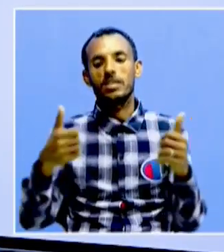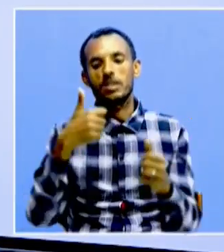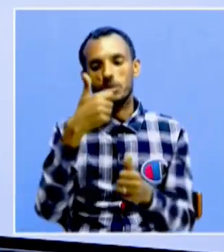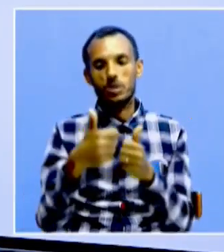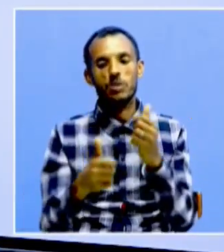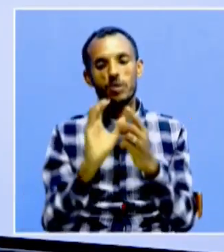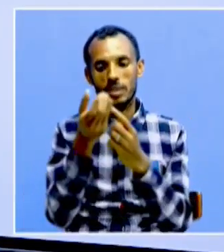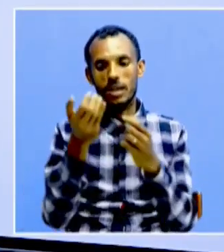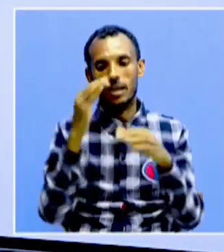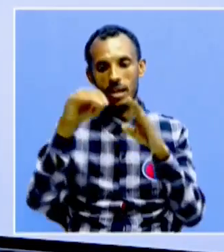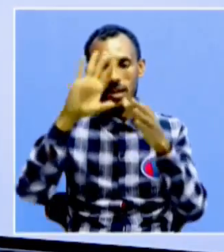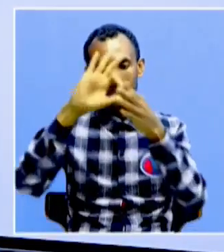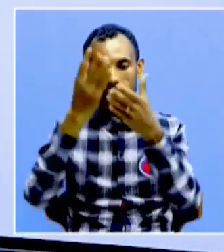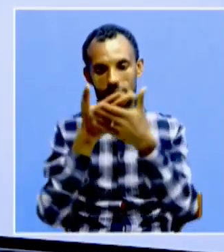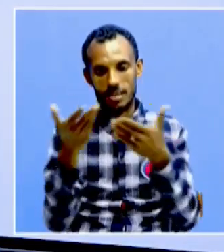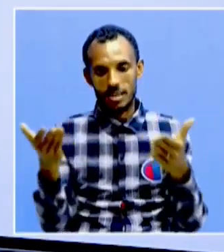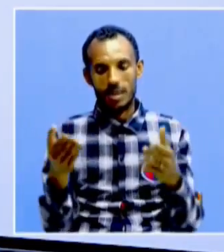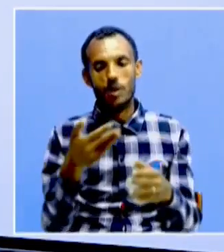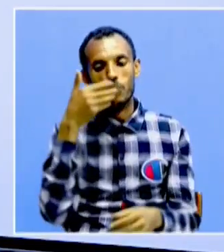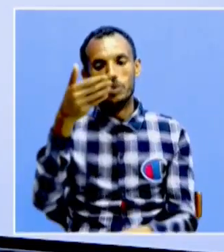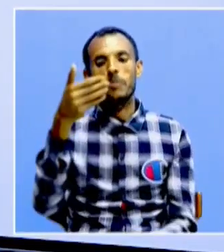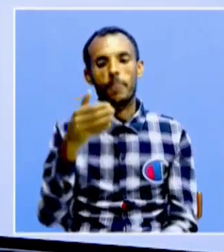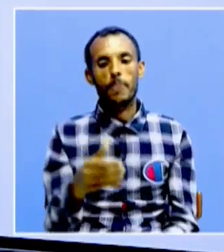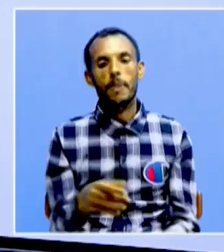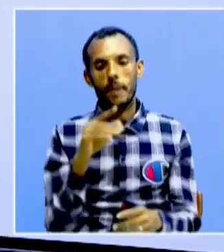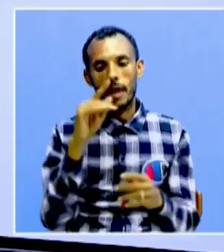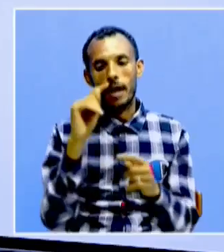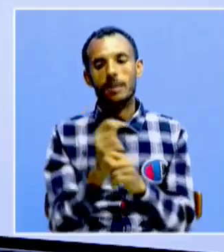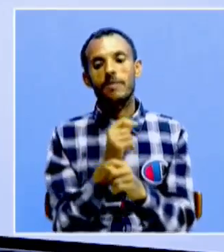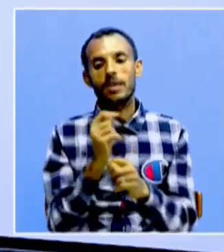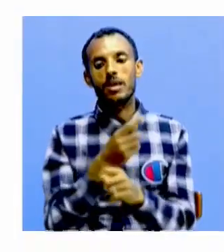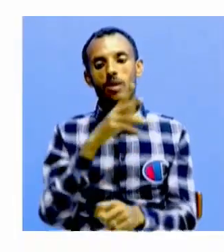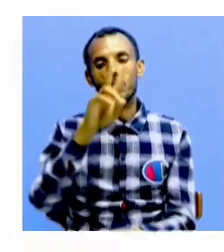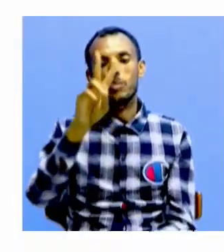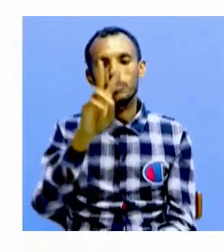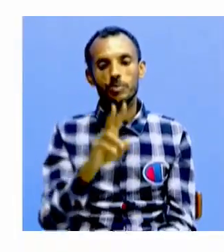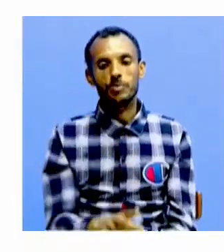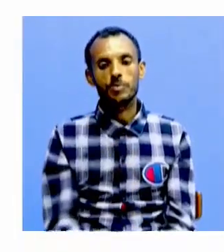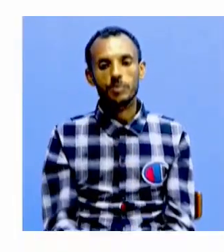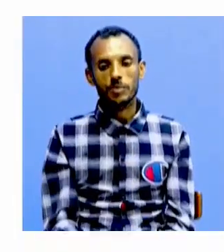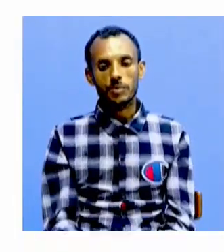a sentence is, okay? Good. Activity 2.